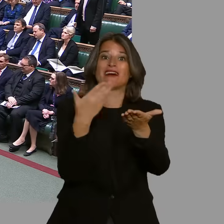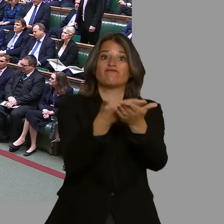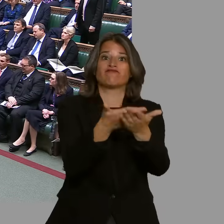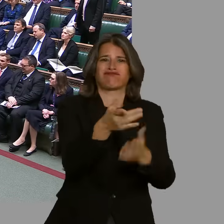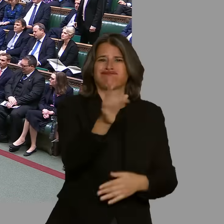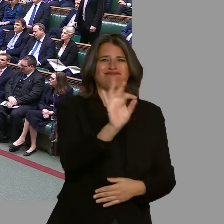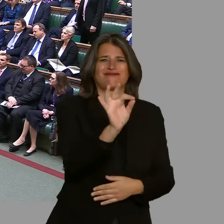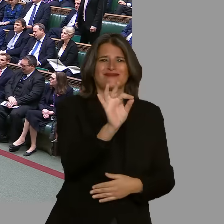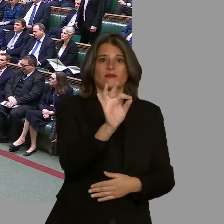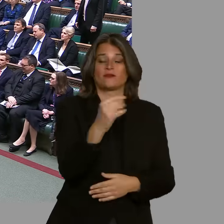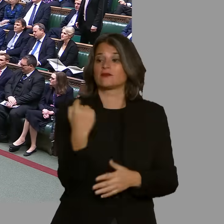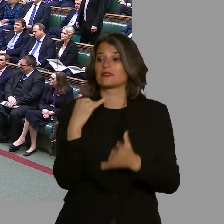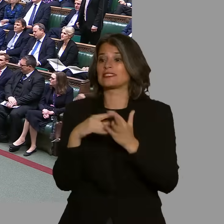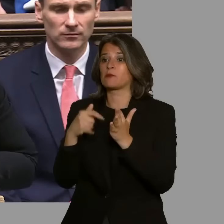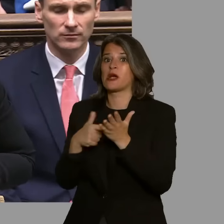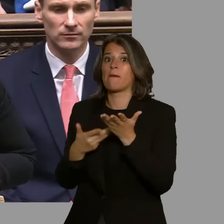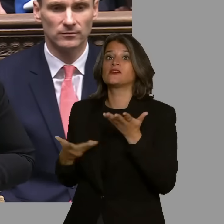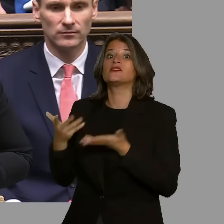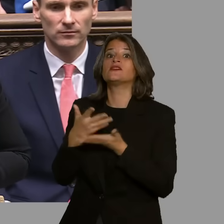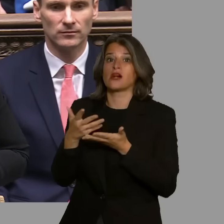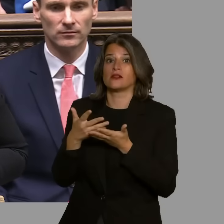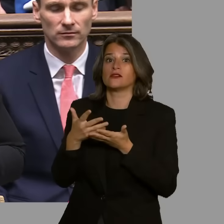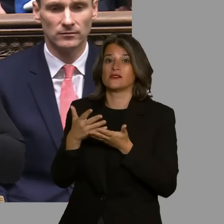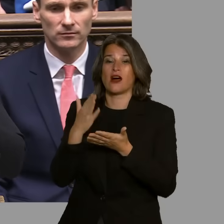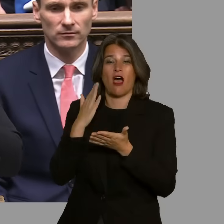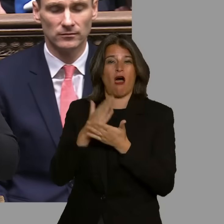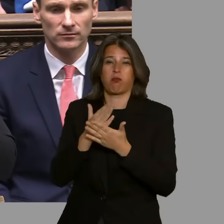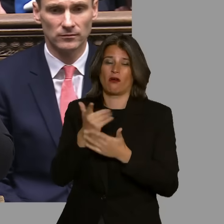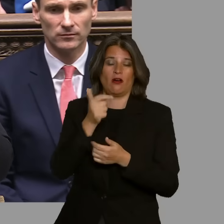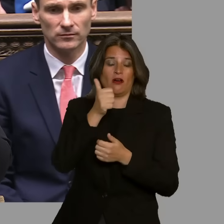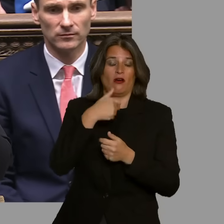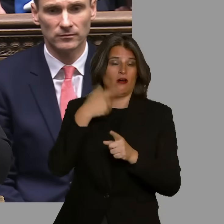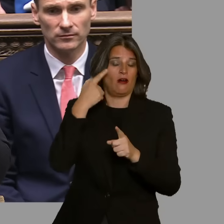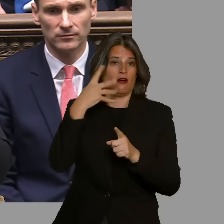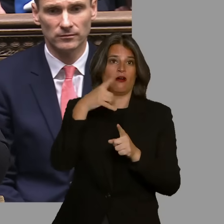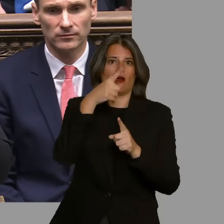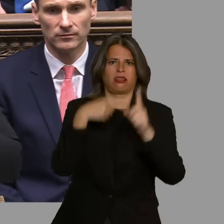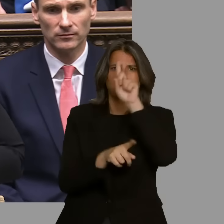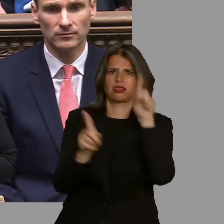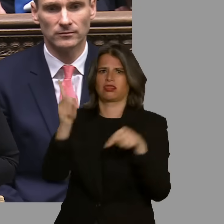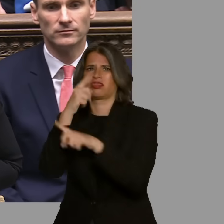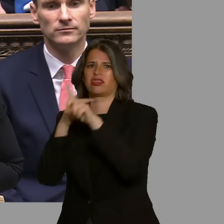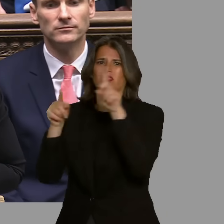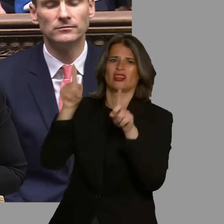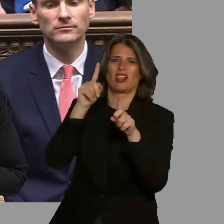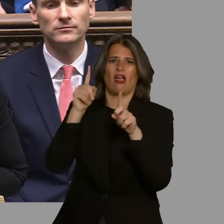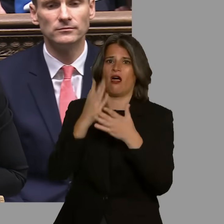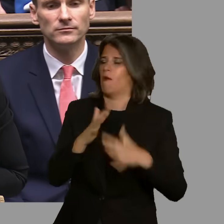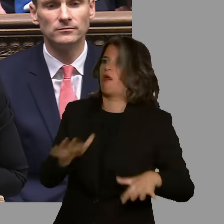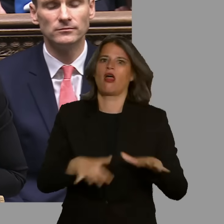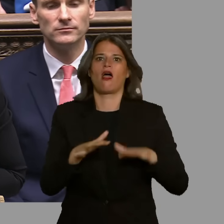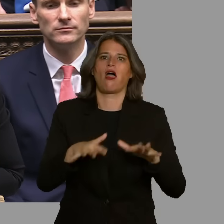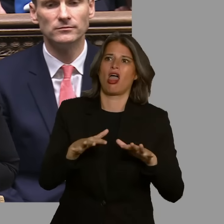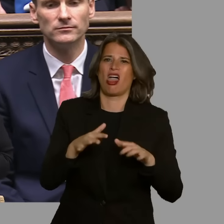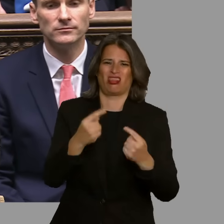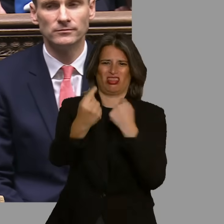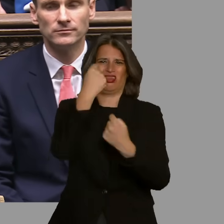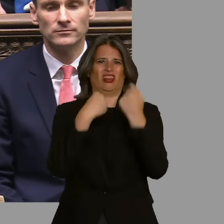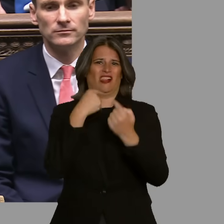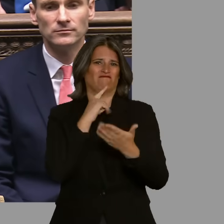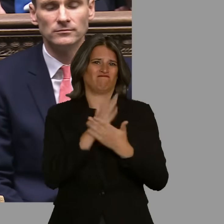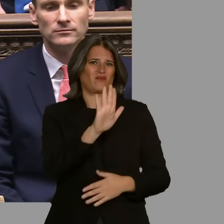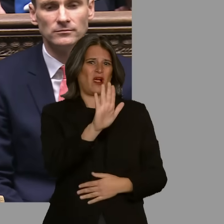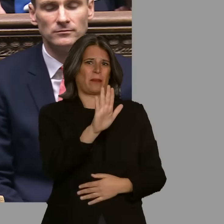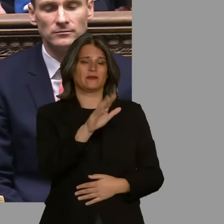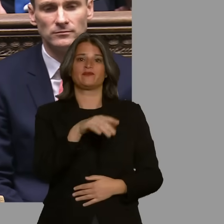Mr. Speaker, the Prime Minister has now twice directly contradicted the words of his Security Minister. They cannot both be right.